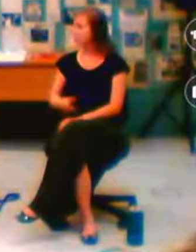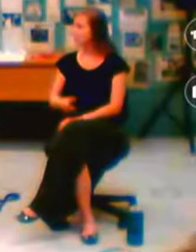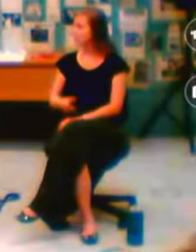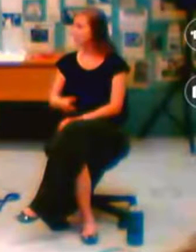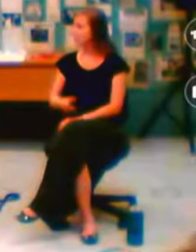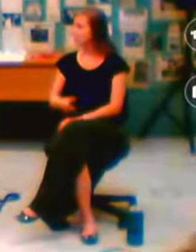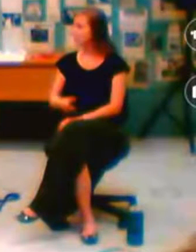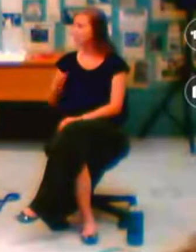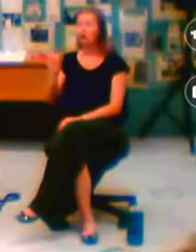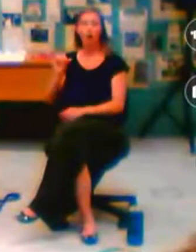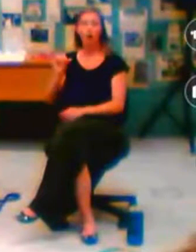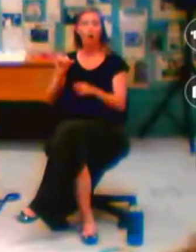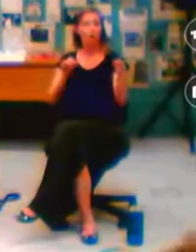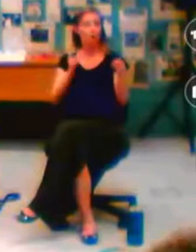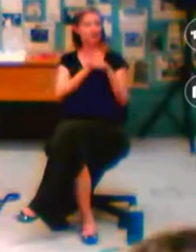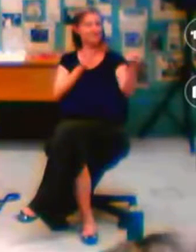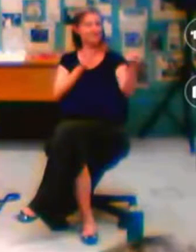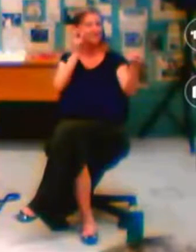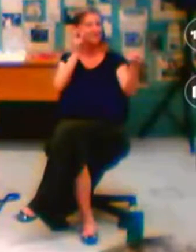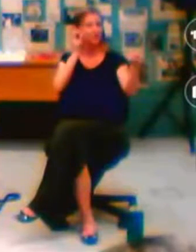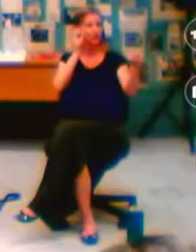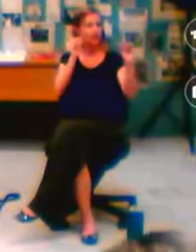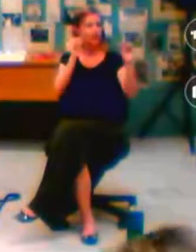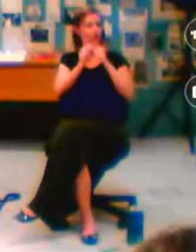one stuff right there open. I'll let you choose.